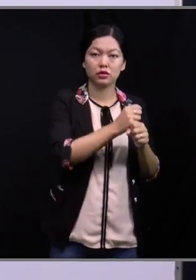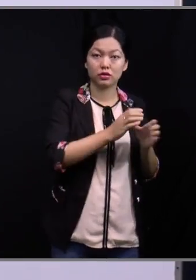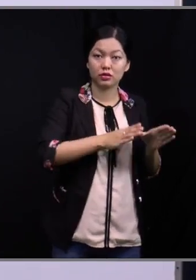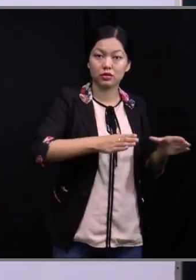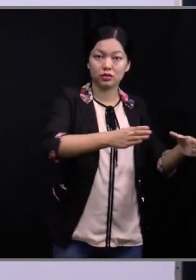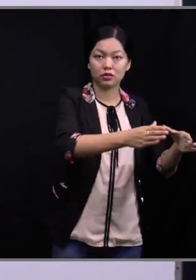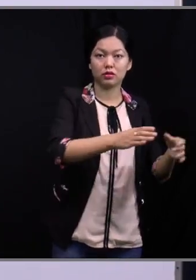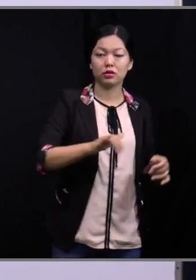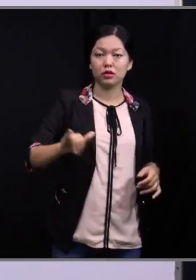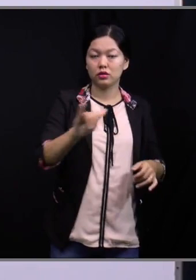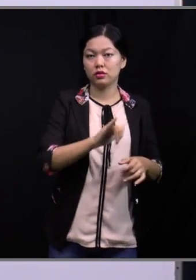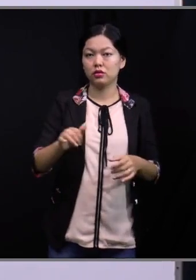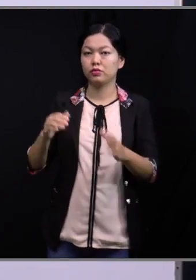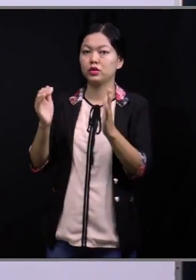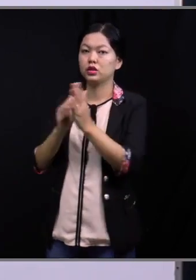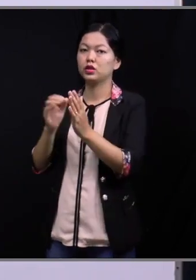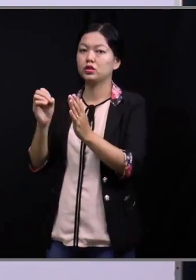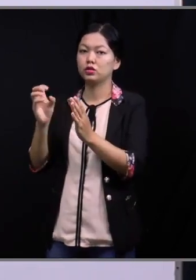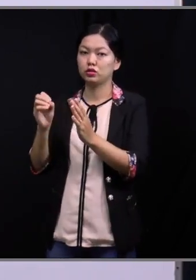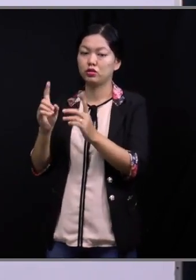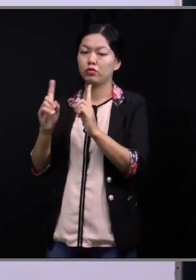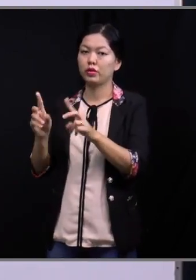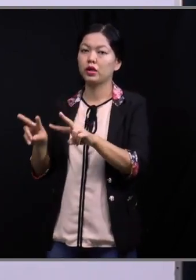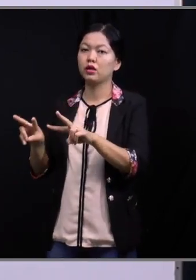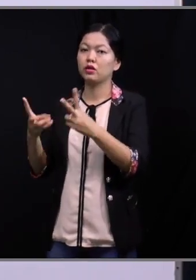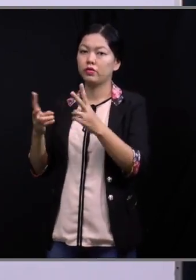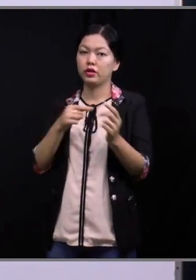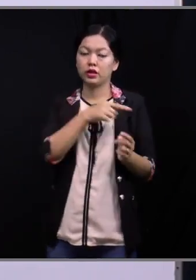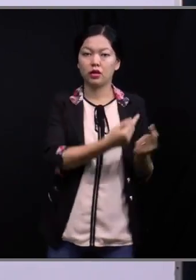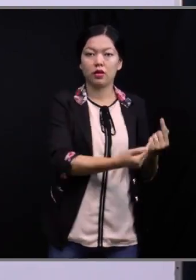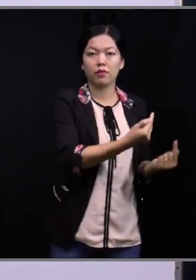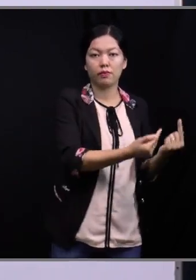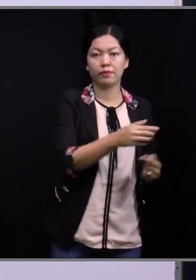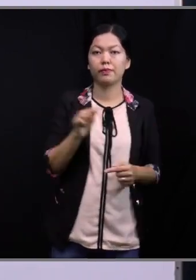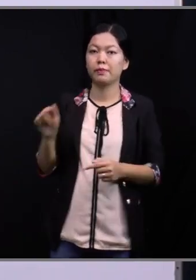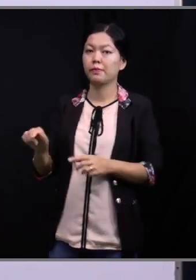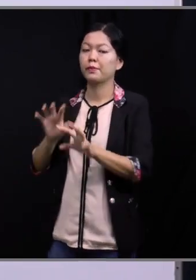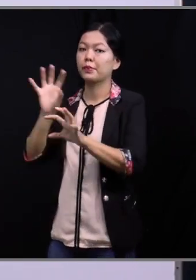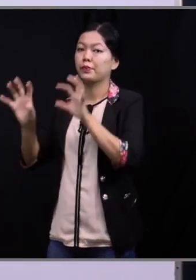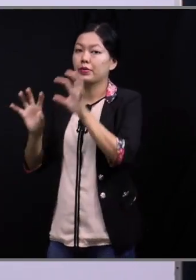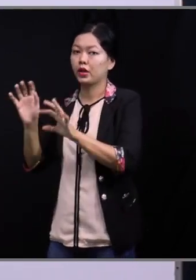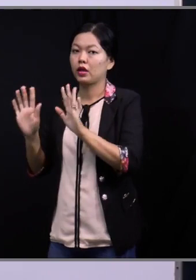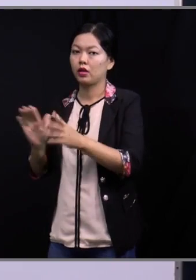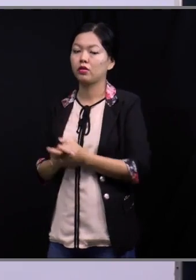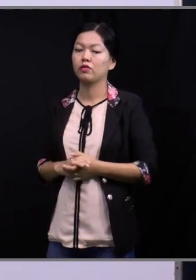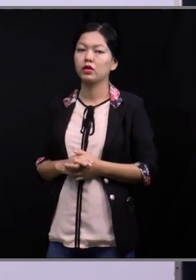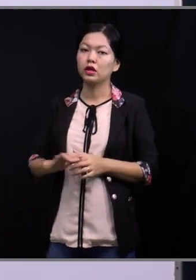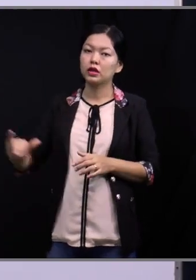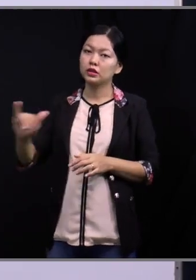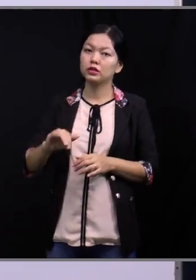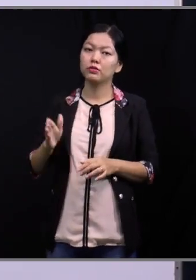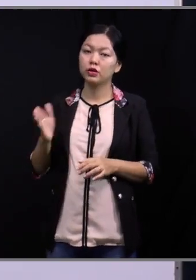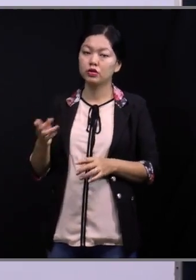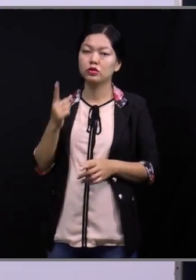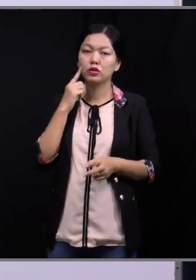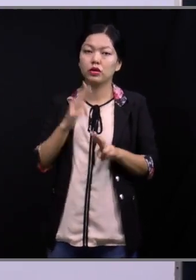them can give us information about the behavior, about the food habits, etc. So this can also serve as a source of